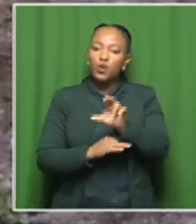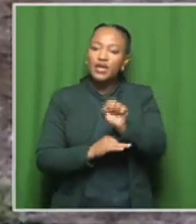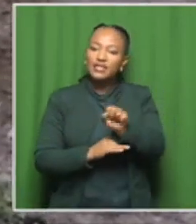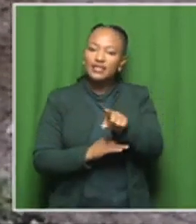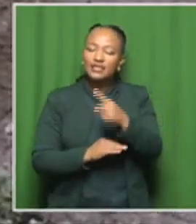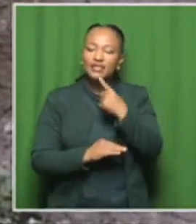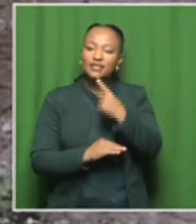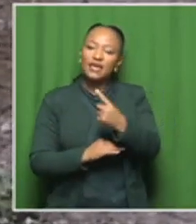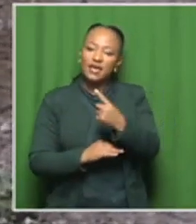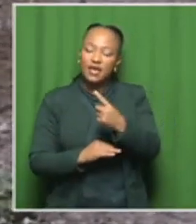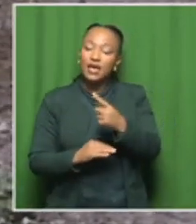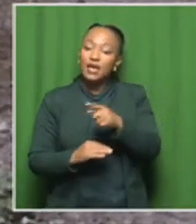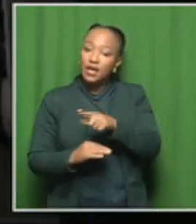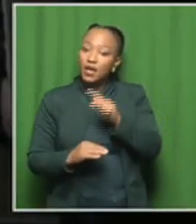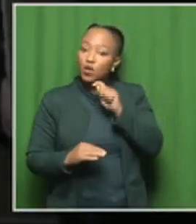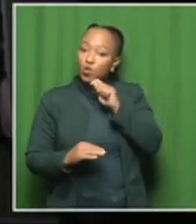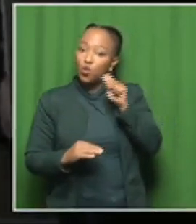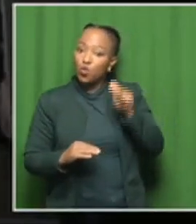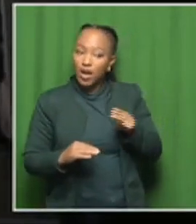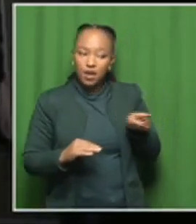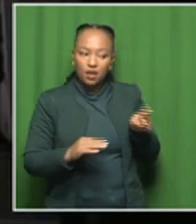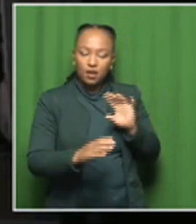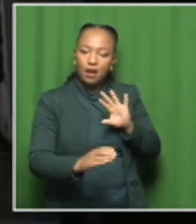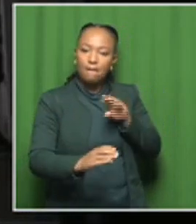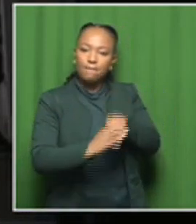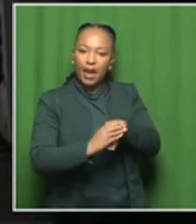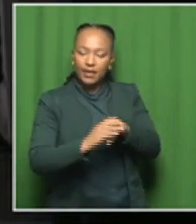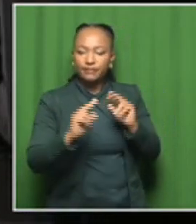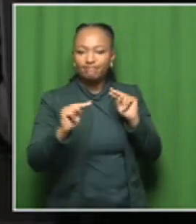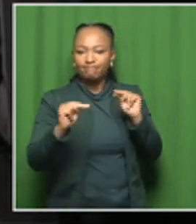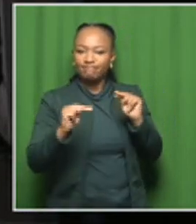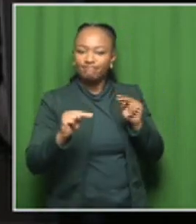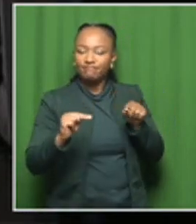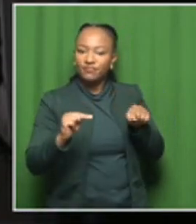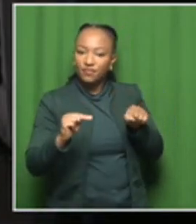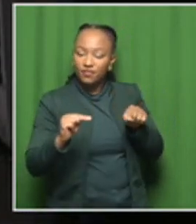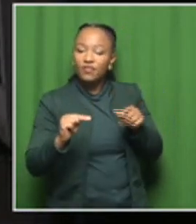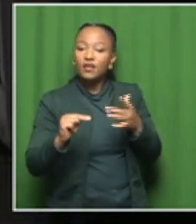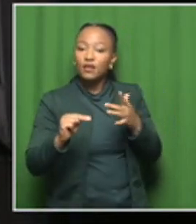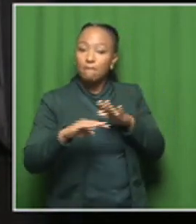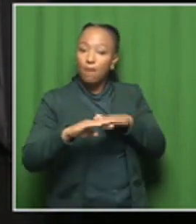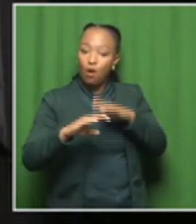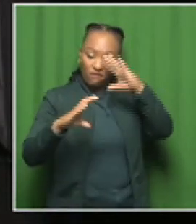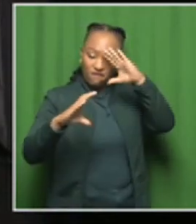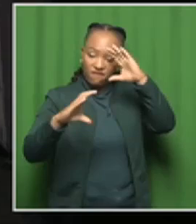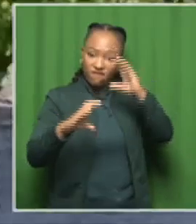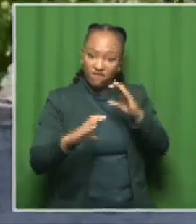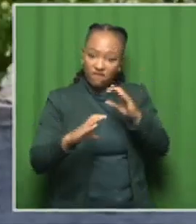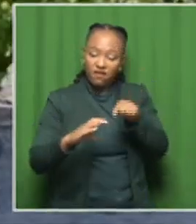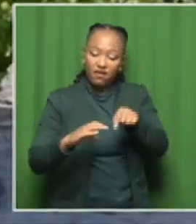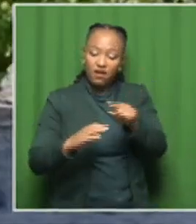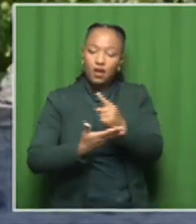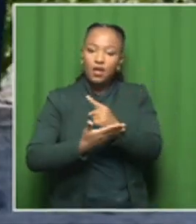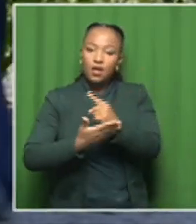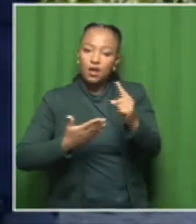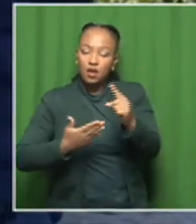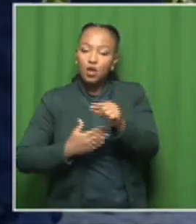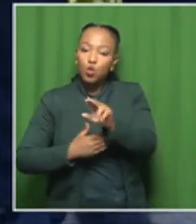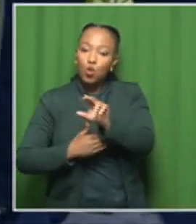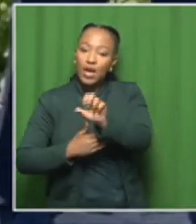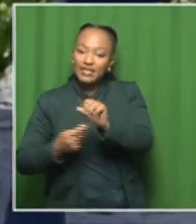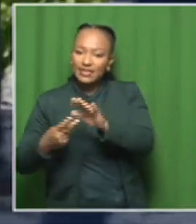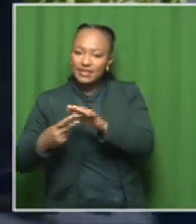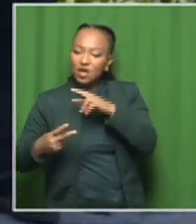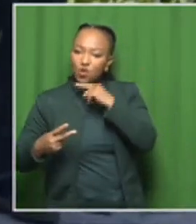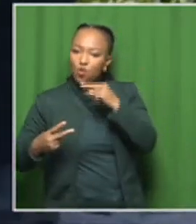Ukraine will be part of eventual negotiations, affirming that the primary focus of this week's US-Russia meeting was to